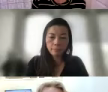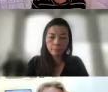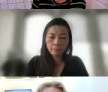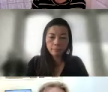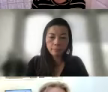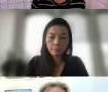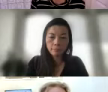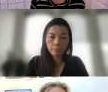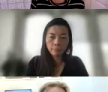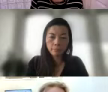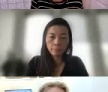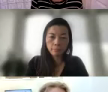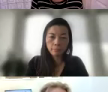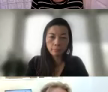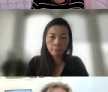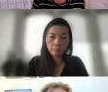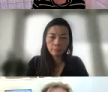So